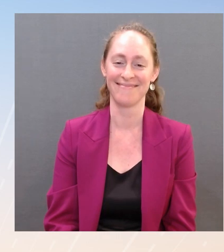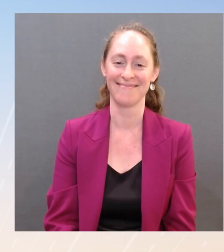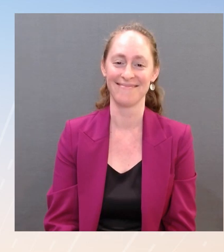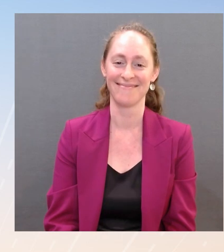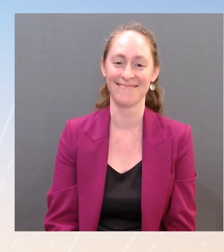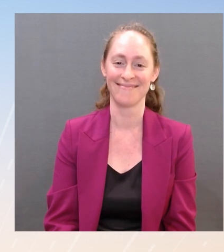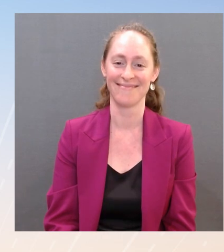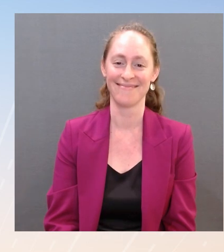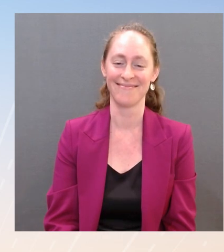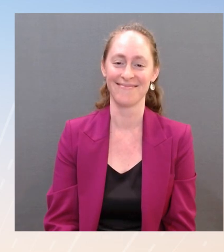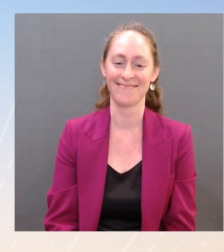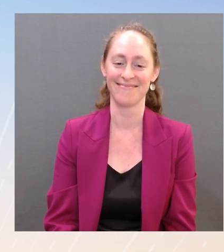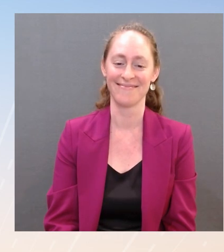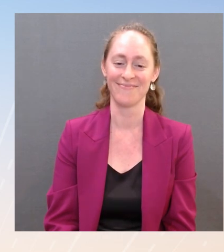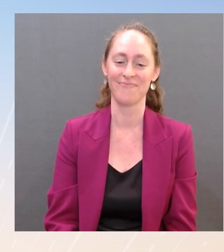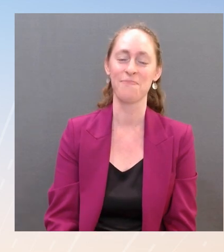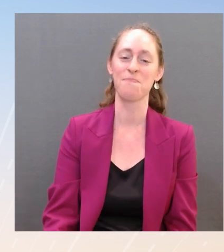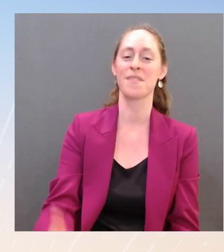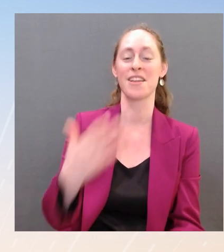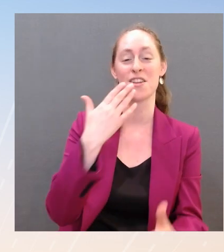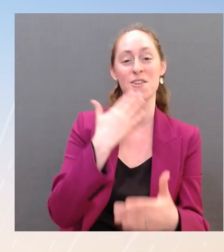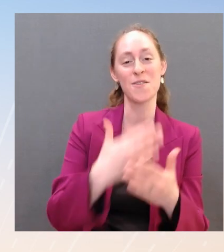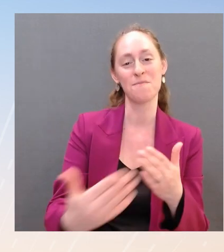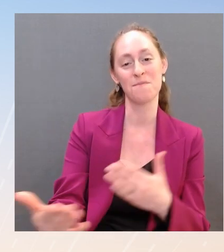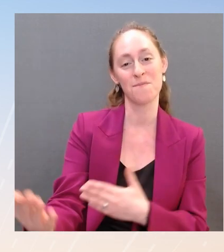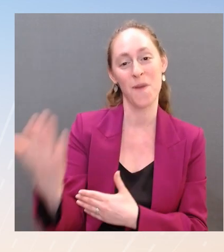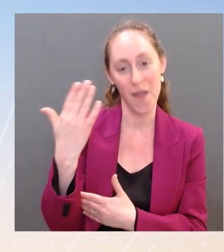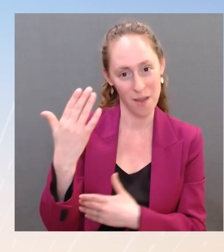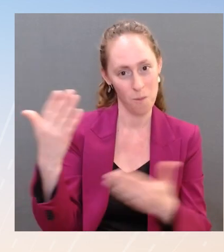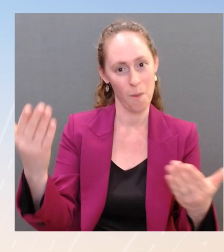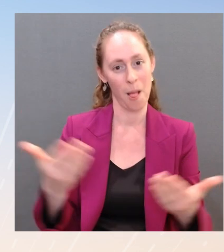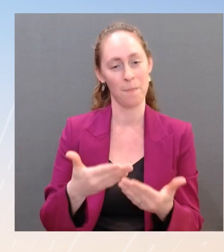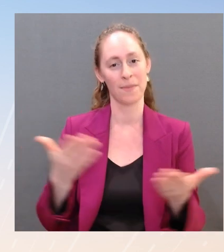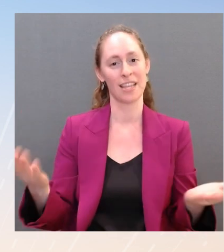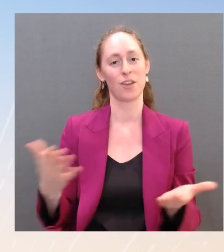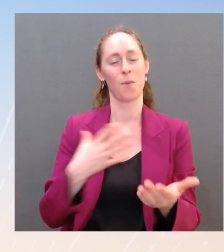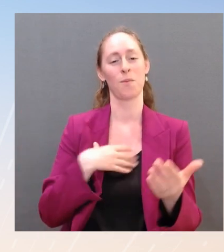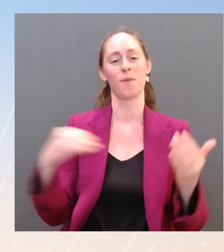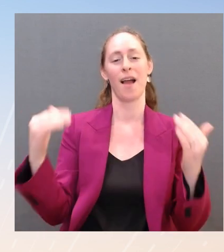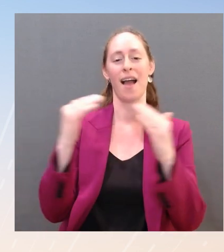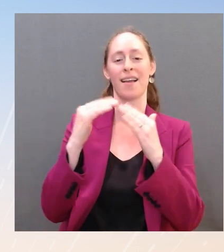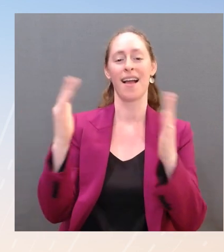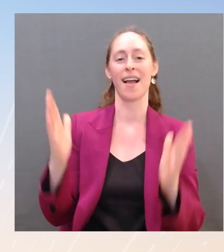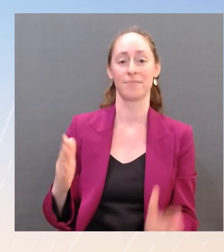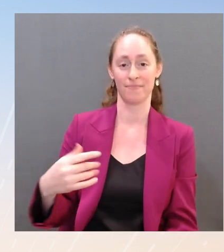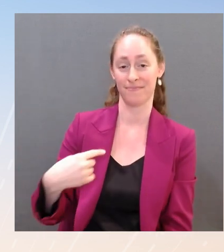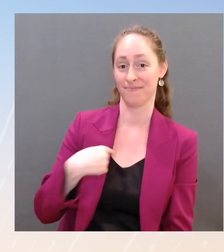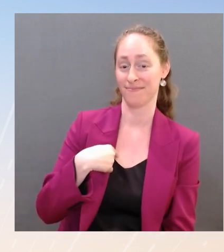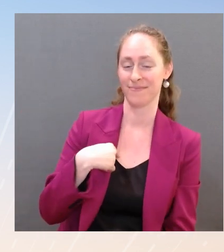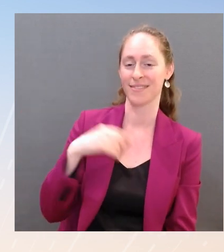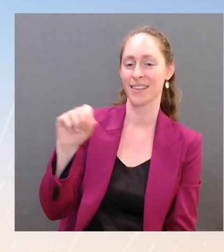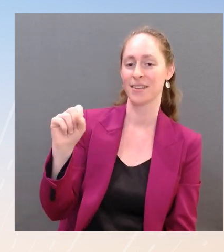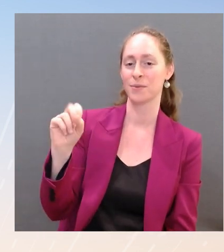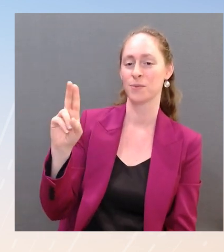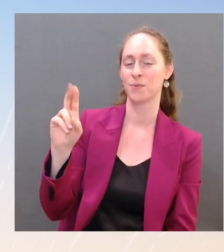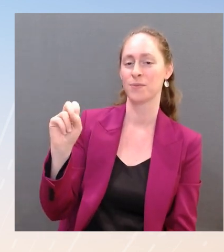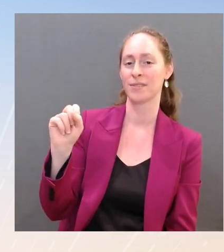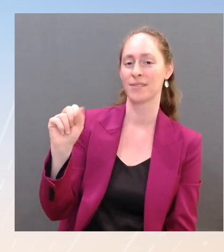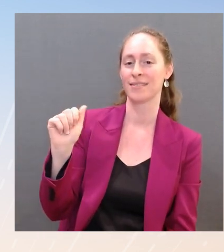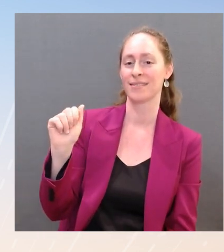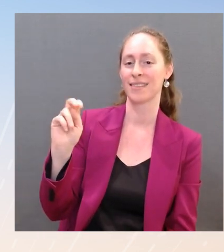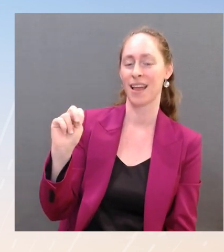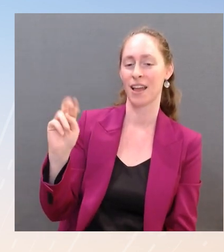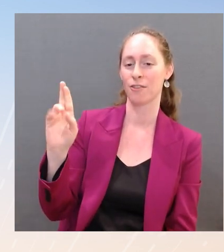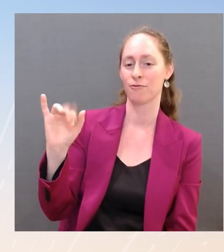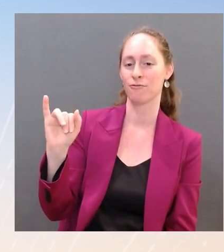Good morning, everybody, and welcome to the White House. I'm Susan Rice. I'm President Biden's domestic policy advisor. And